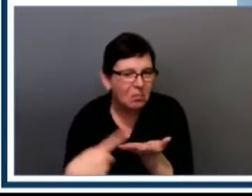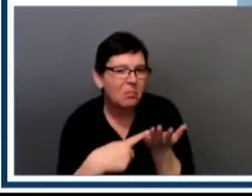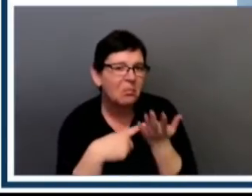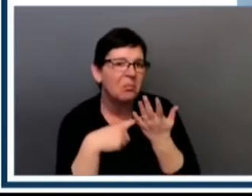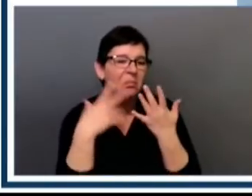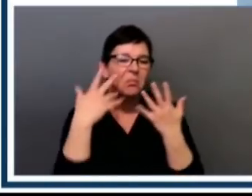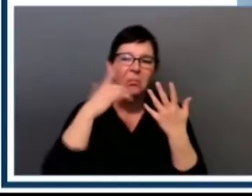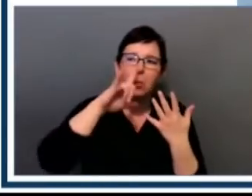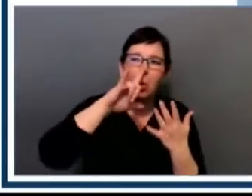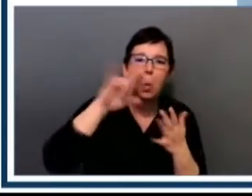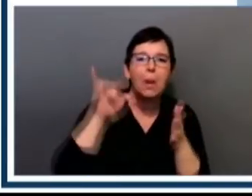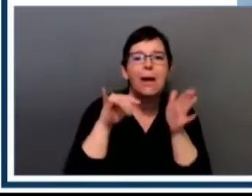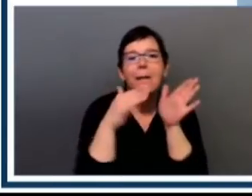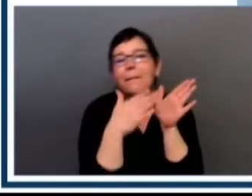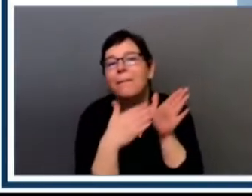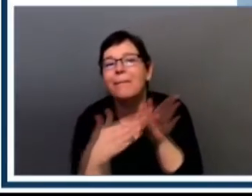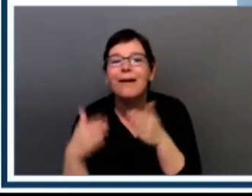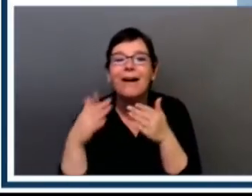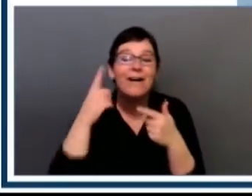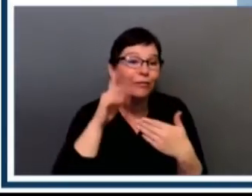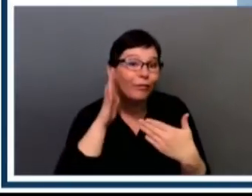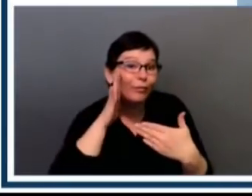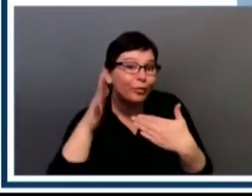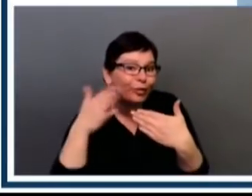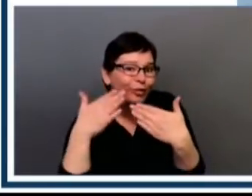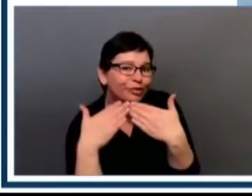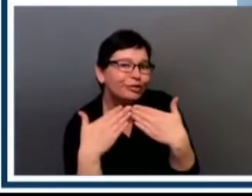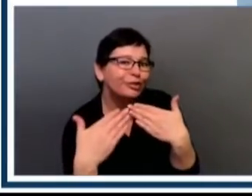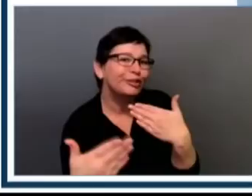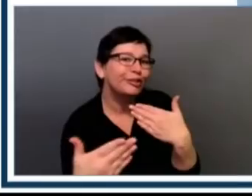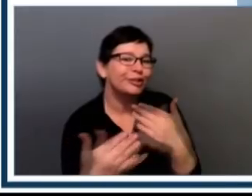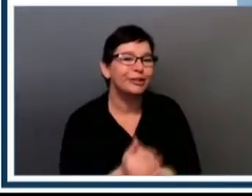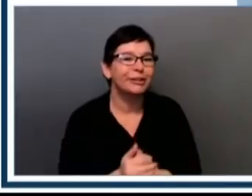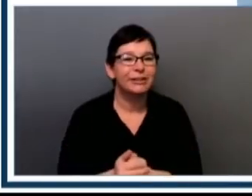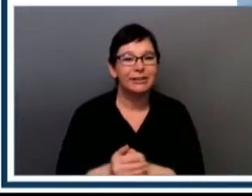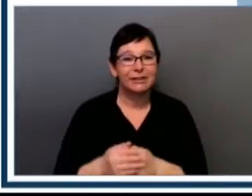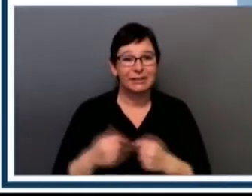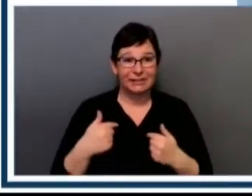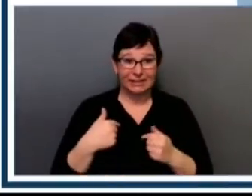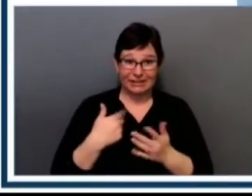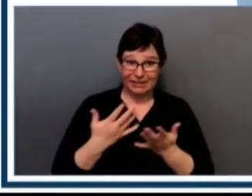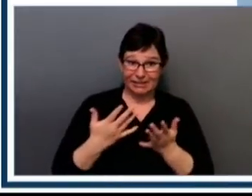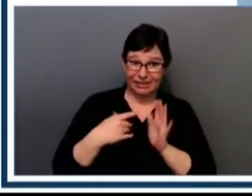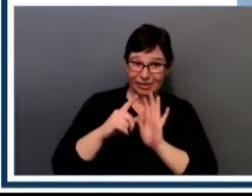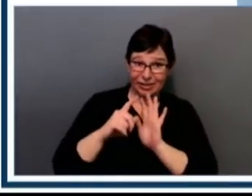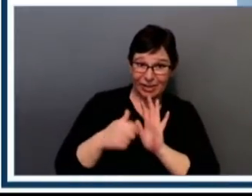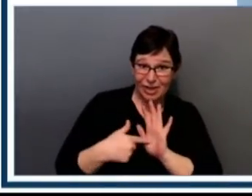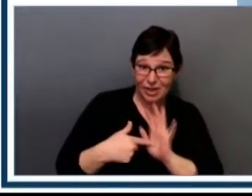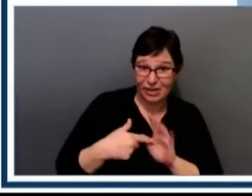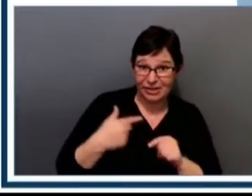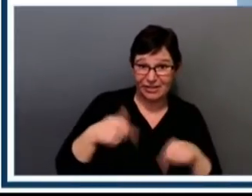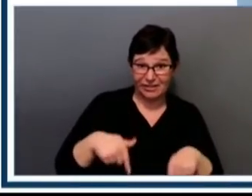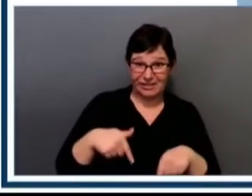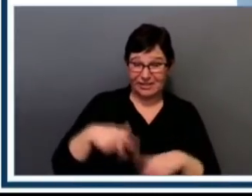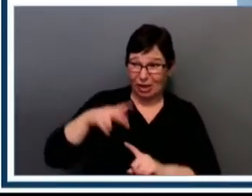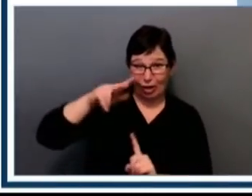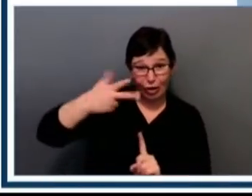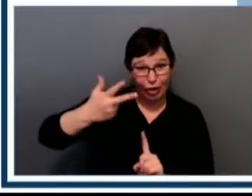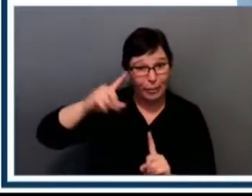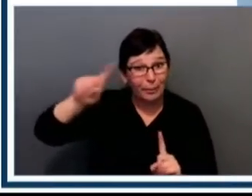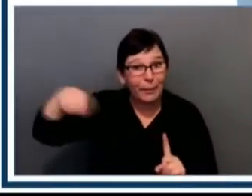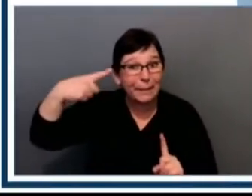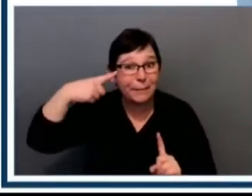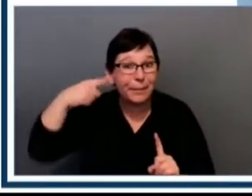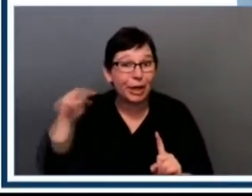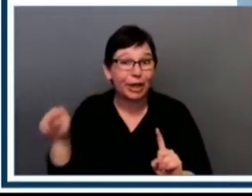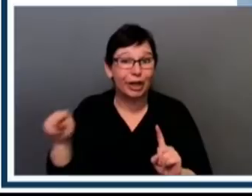years with a third premier, that we've had a number of issues that different challenging issues, that there's no easy decisions, and my